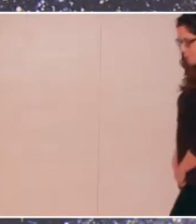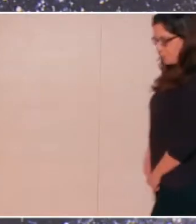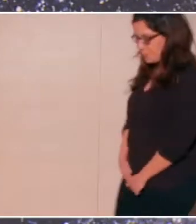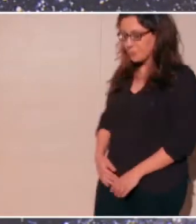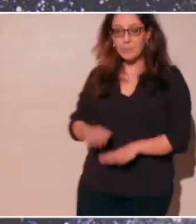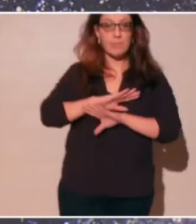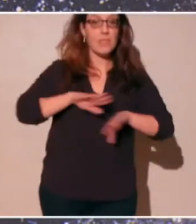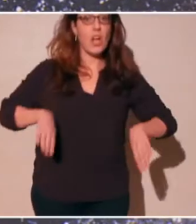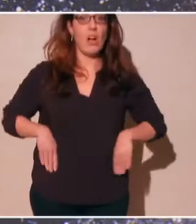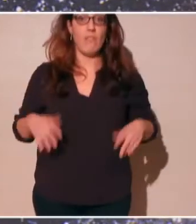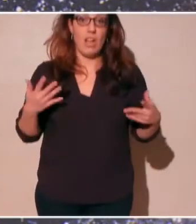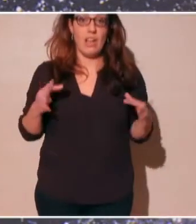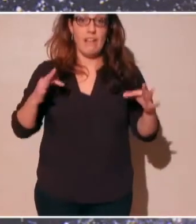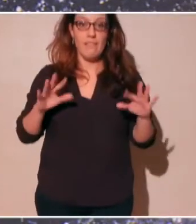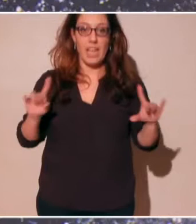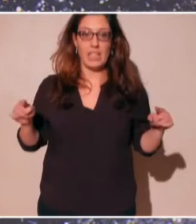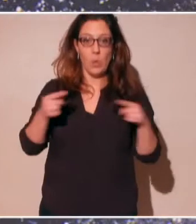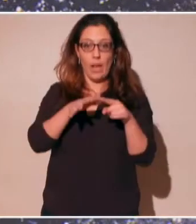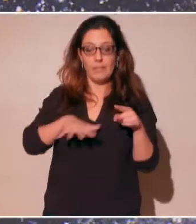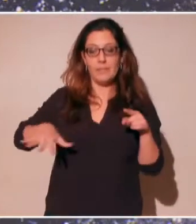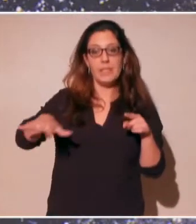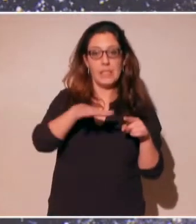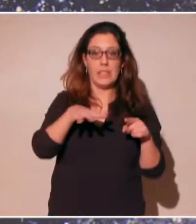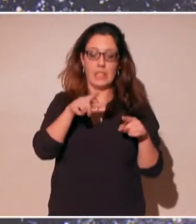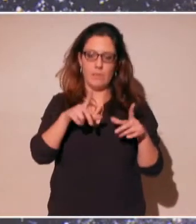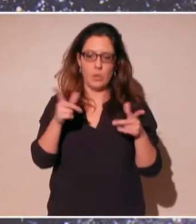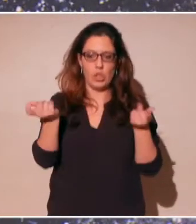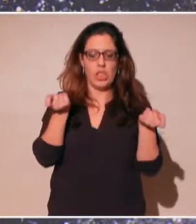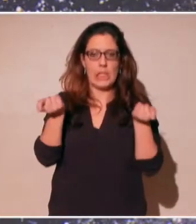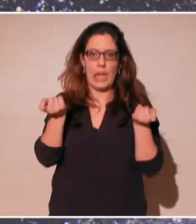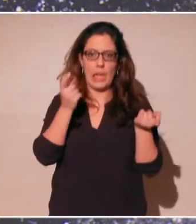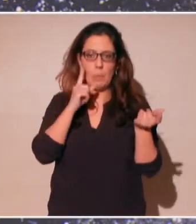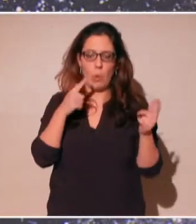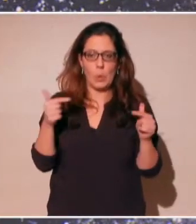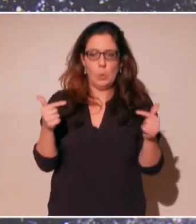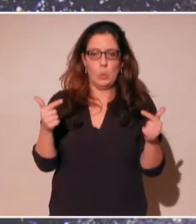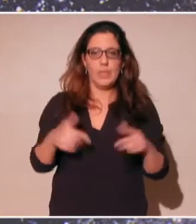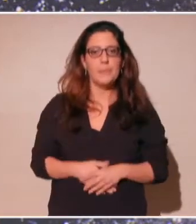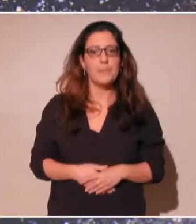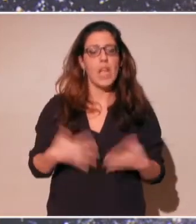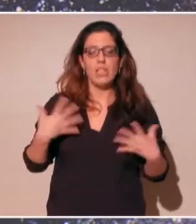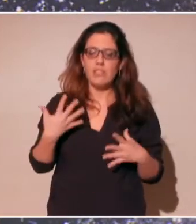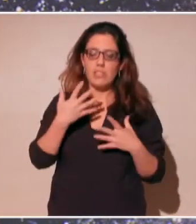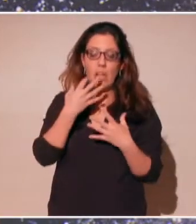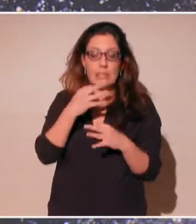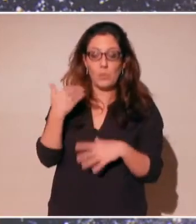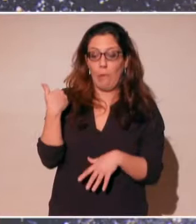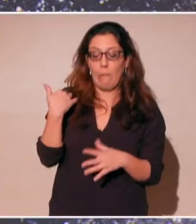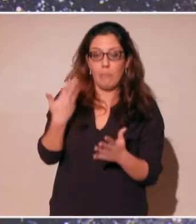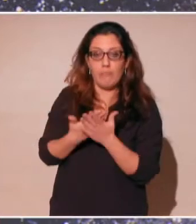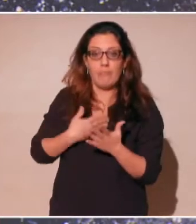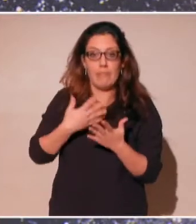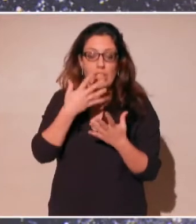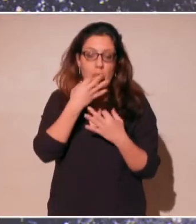And finally, as I said, we've also got to be dealing with the question of balancing geography and time. As I've said many times before,